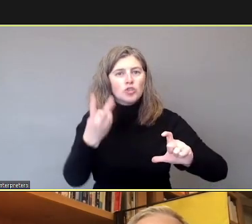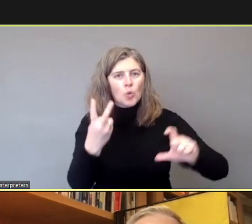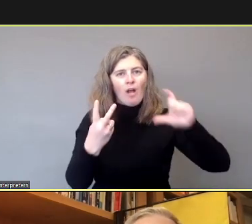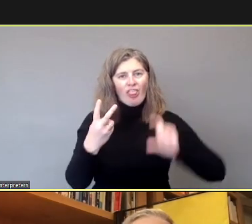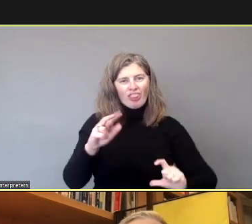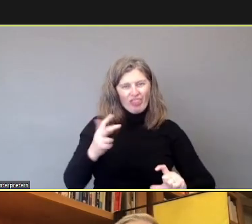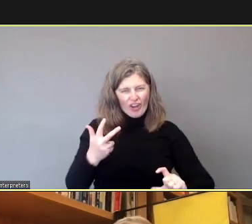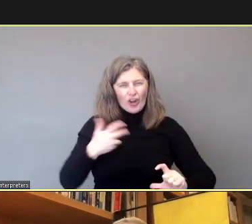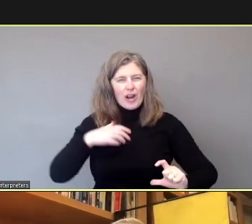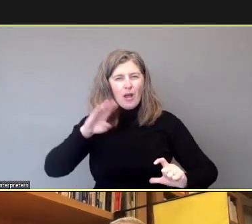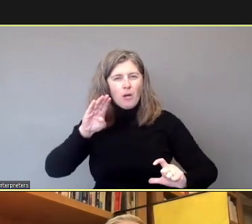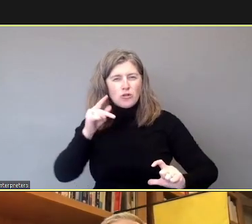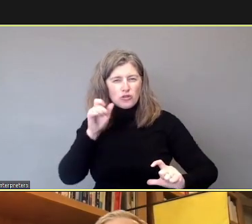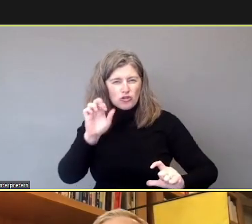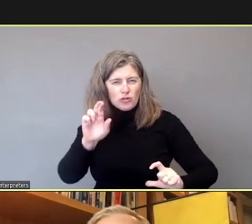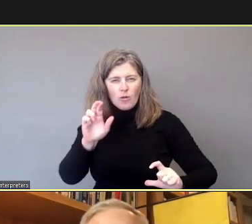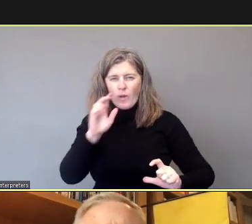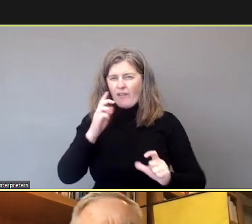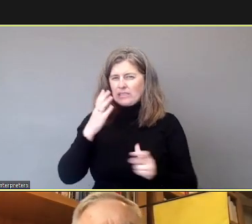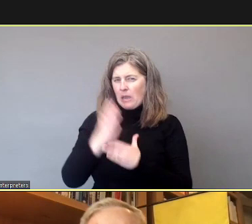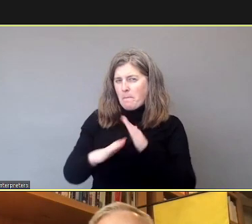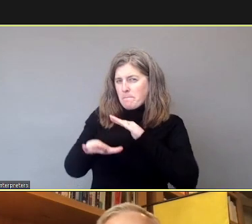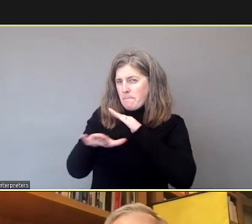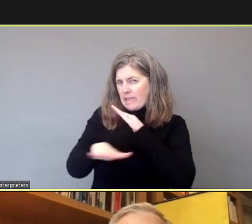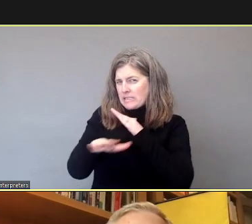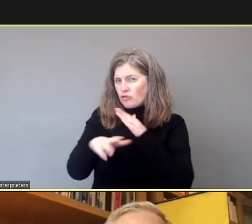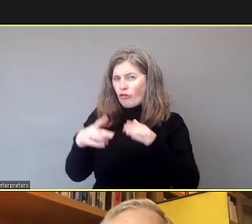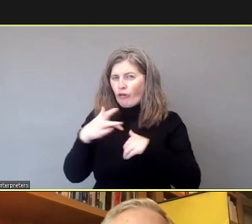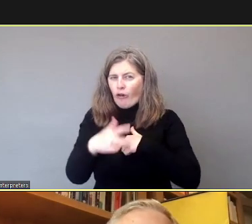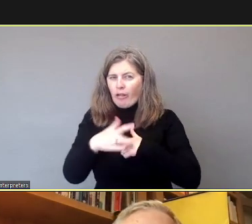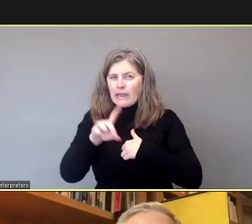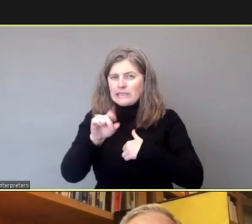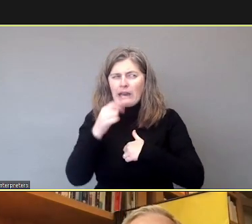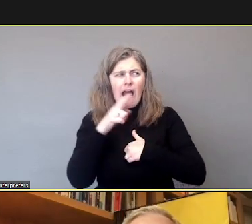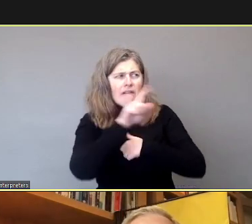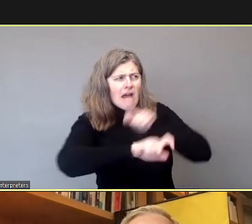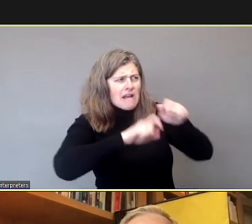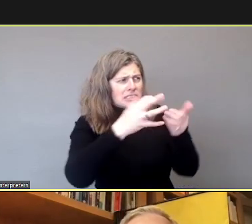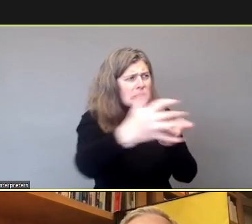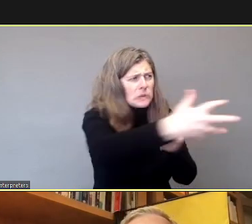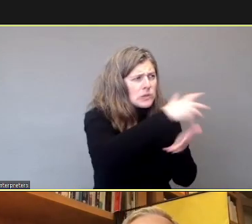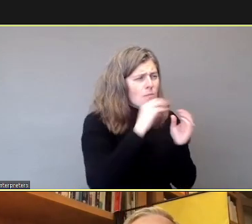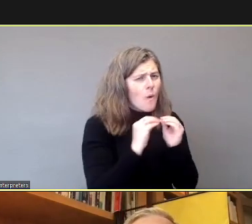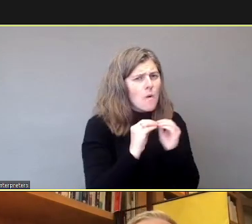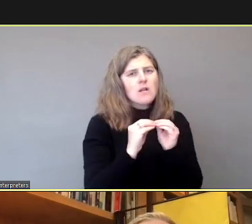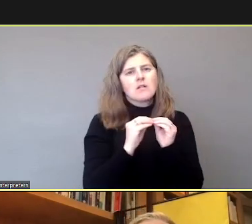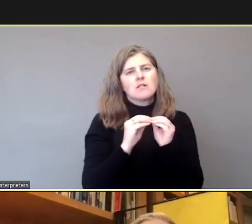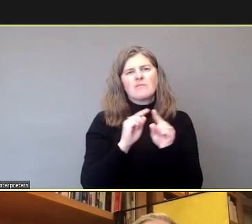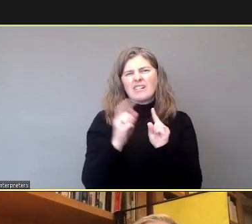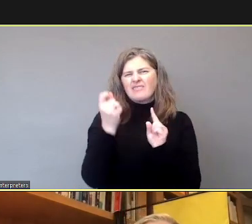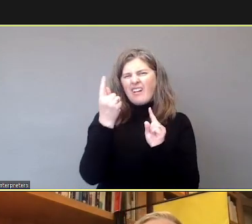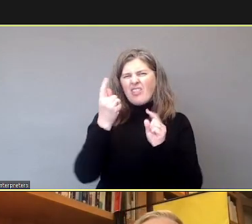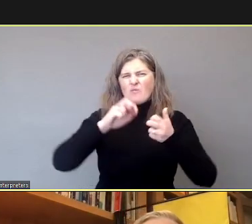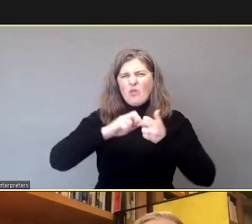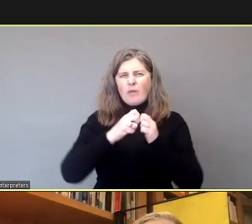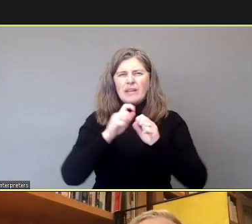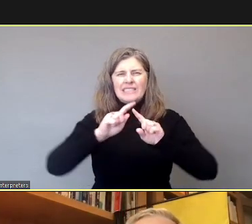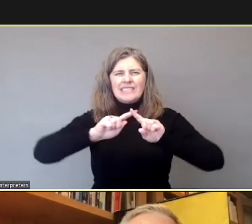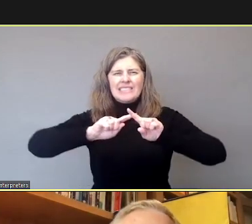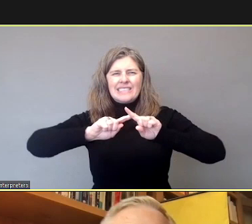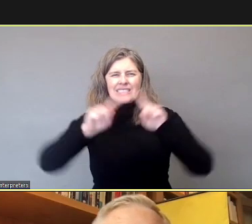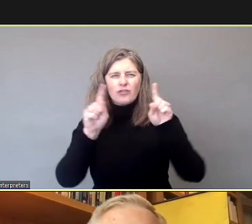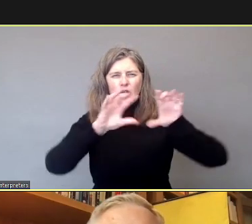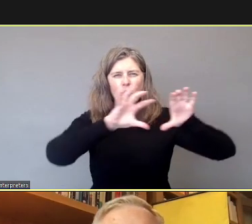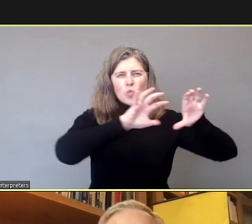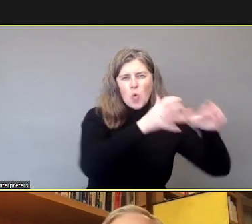some preliminary data. I've asked some questions about it. Part of the problem is that there are different subsets of data. And